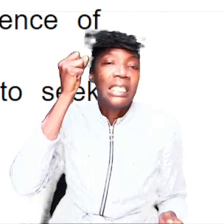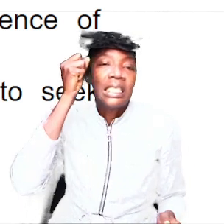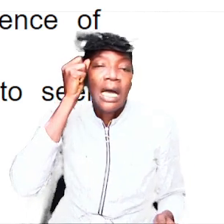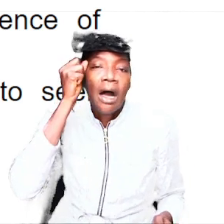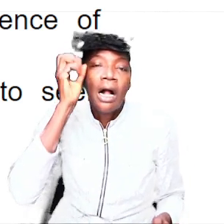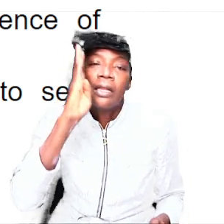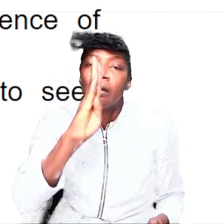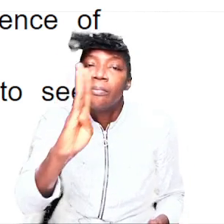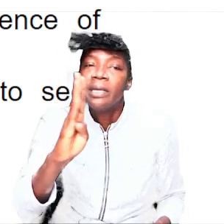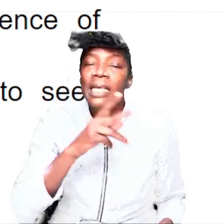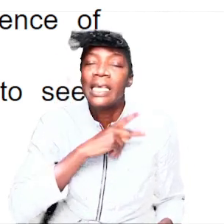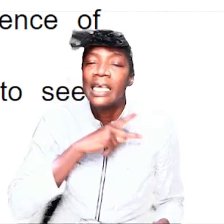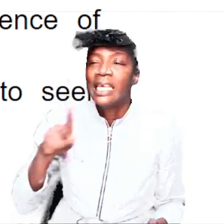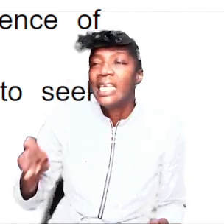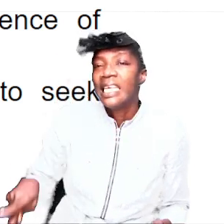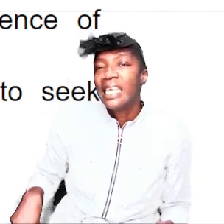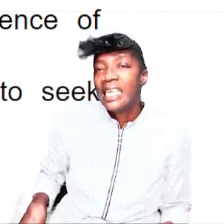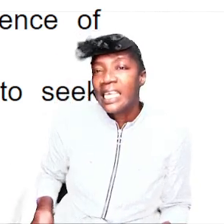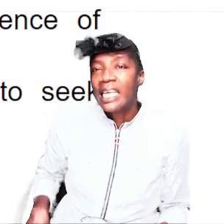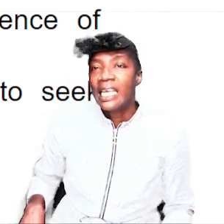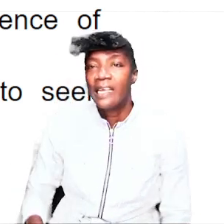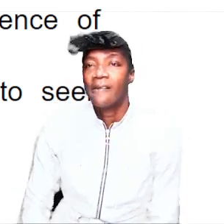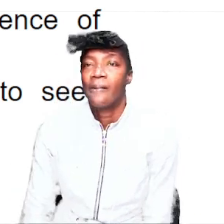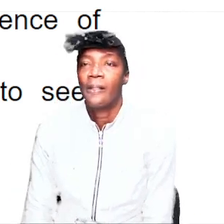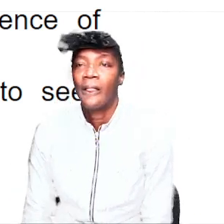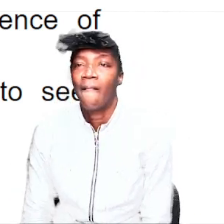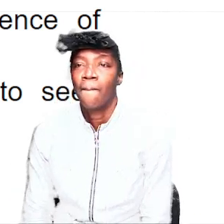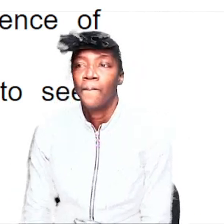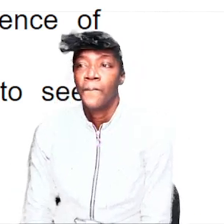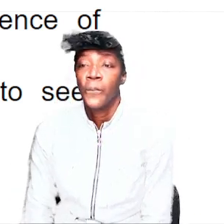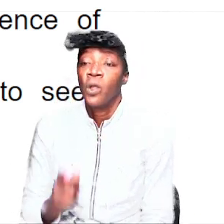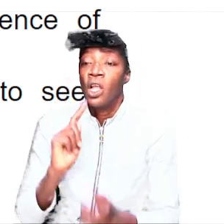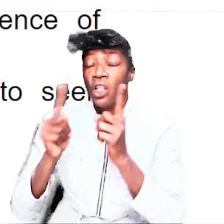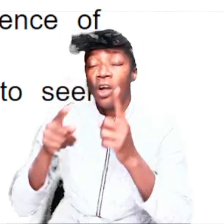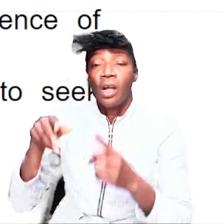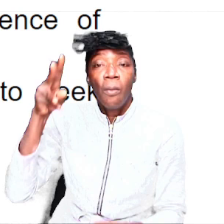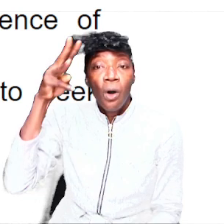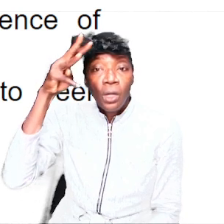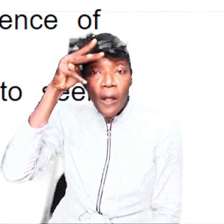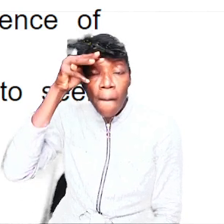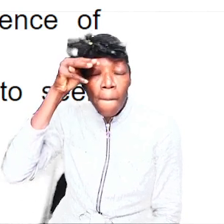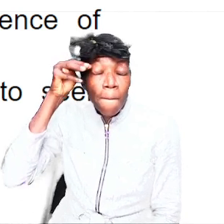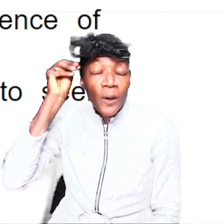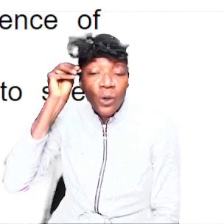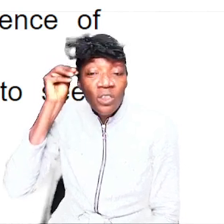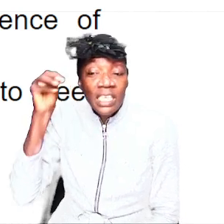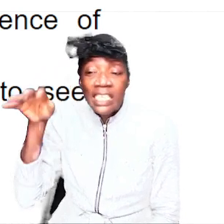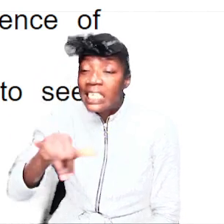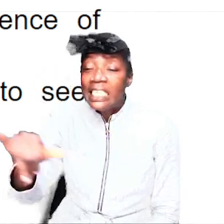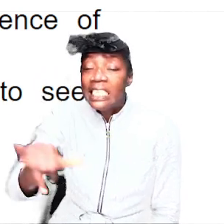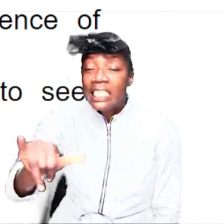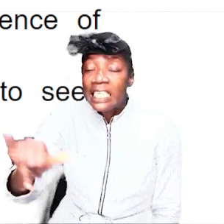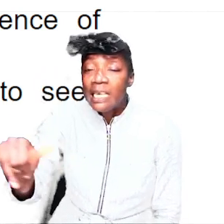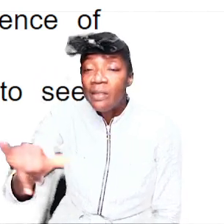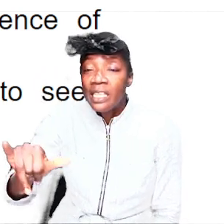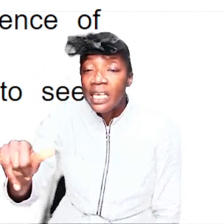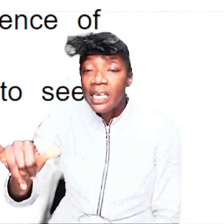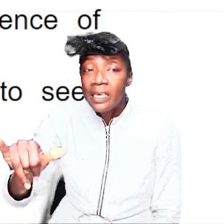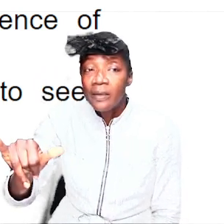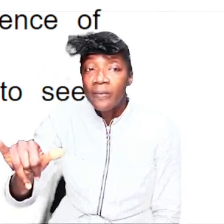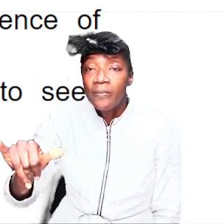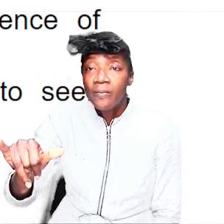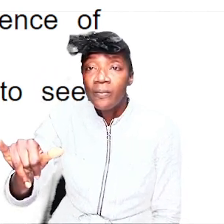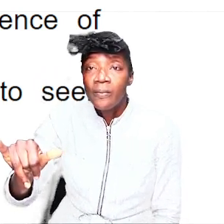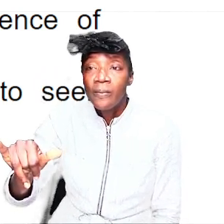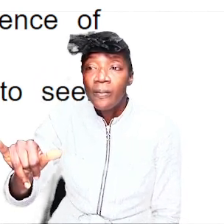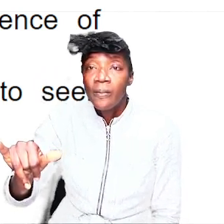And we discussed, we mentioned a little bit about Moses last week, and we said that, you know, it was the same thing with Moses. Moses, it